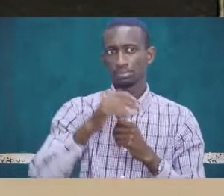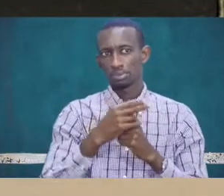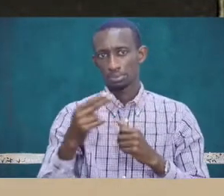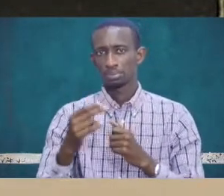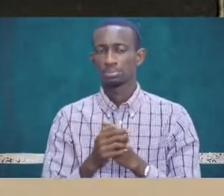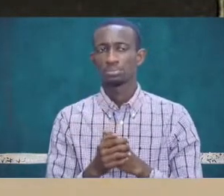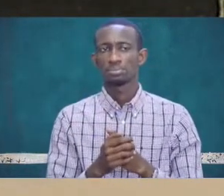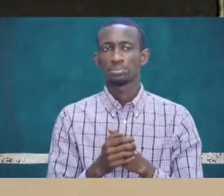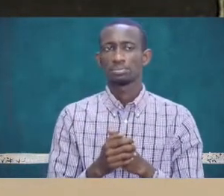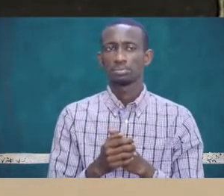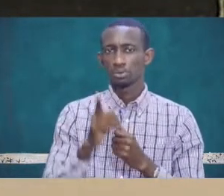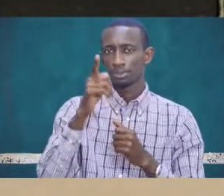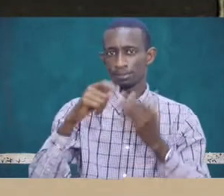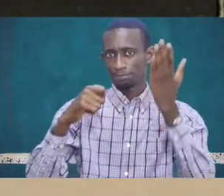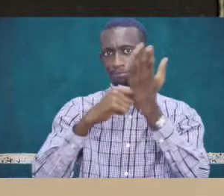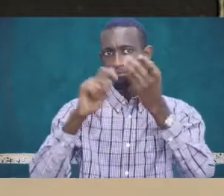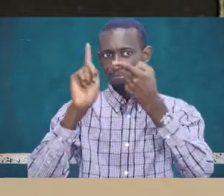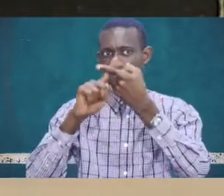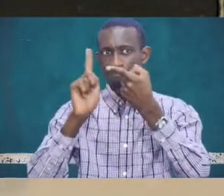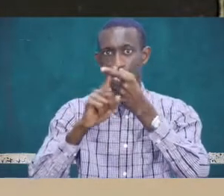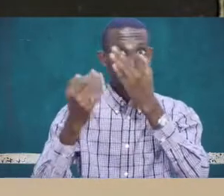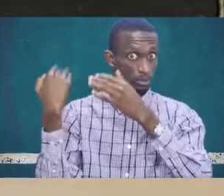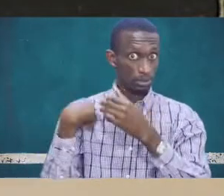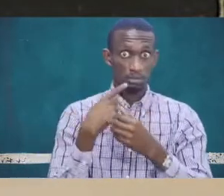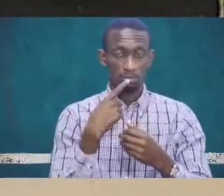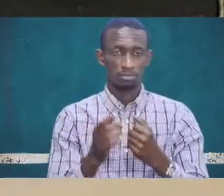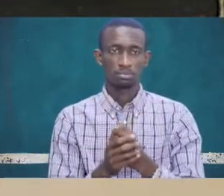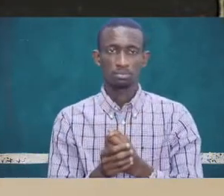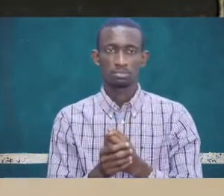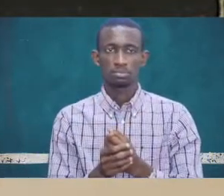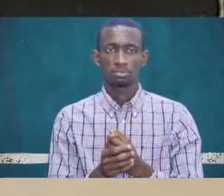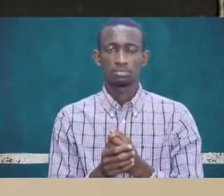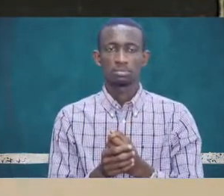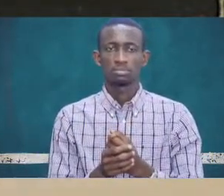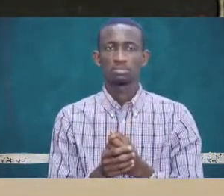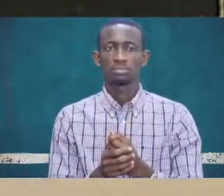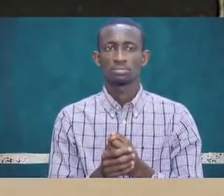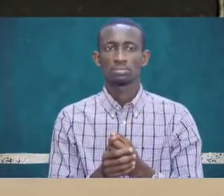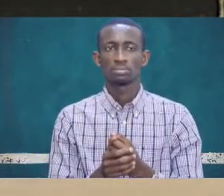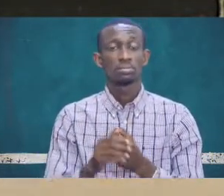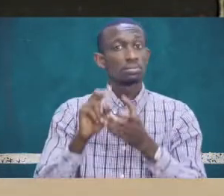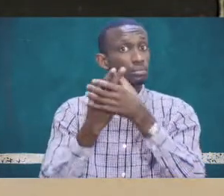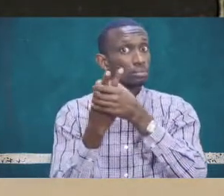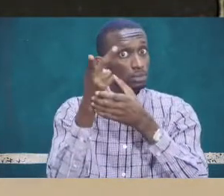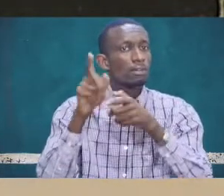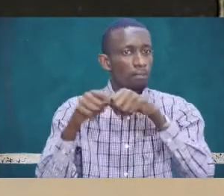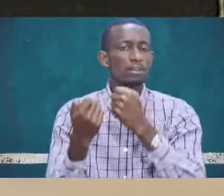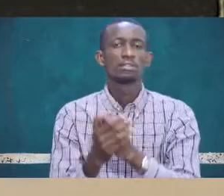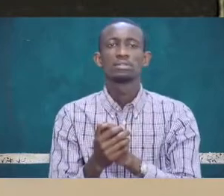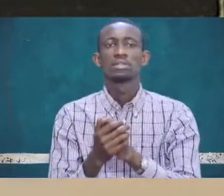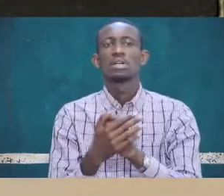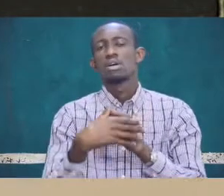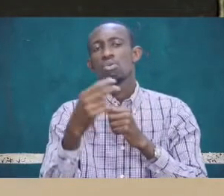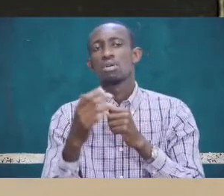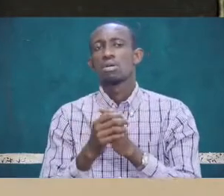molecules. This is positive. So as we said below, before, this bond is breaking. So we have